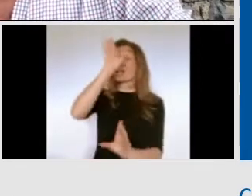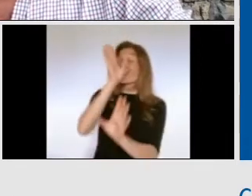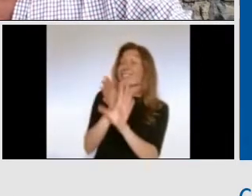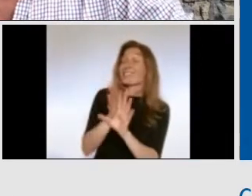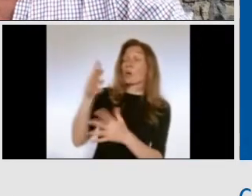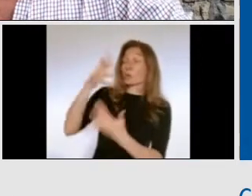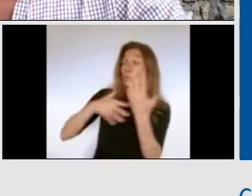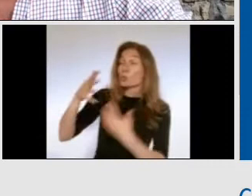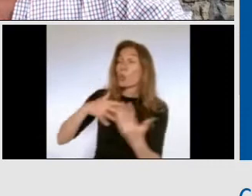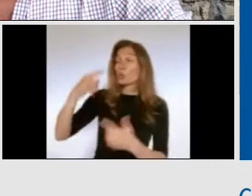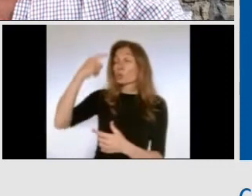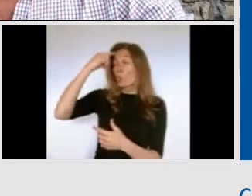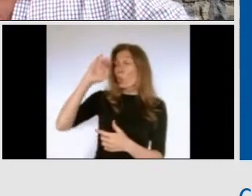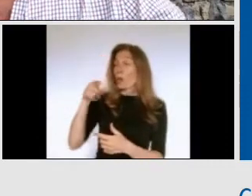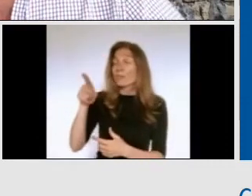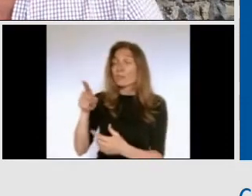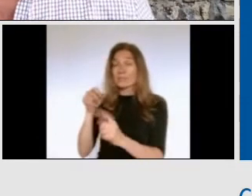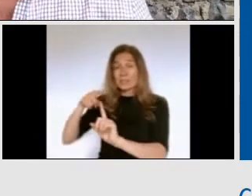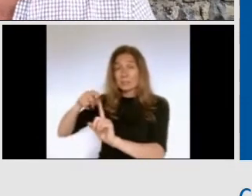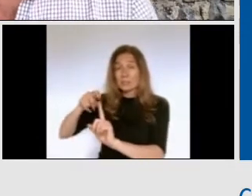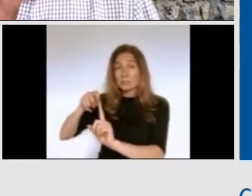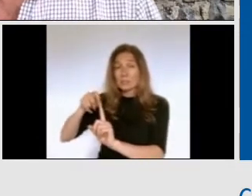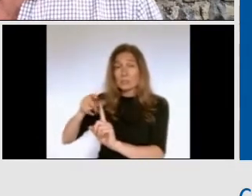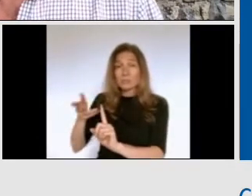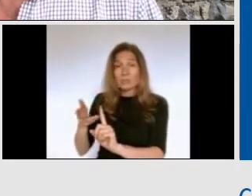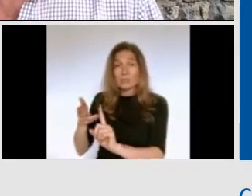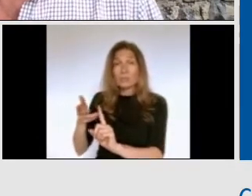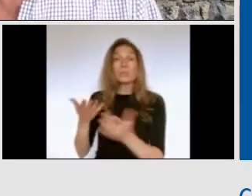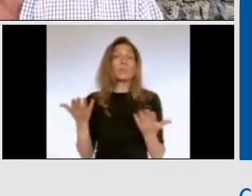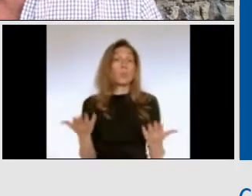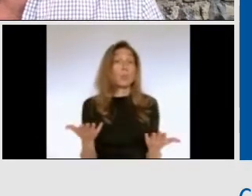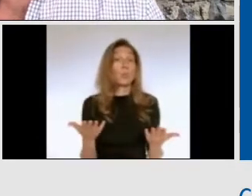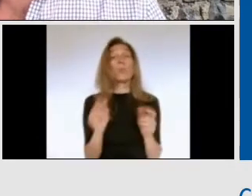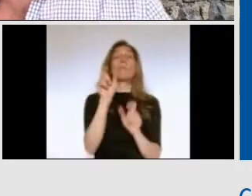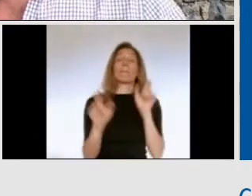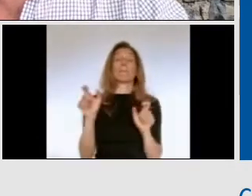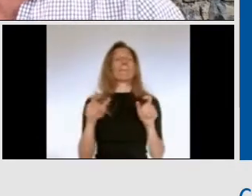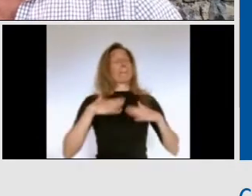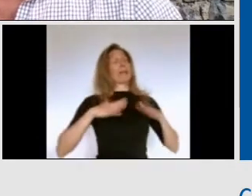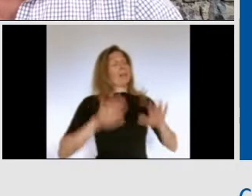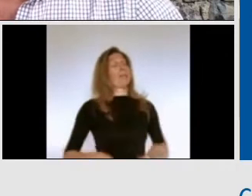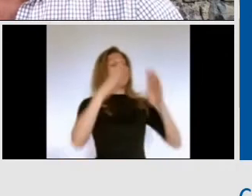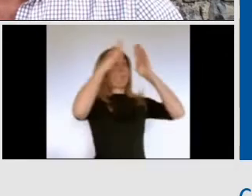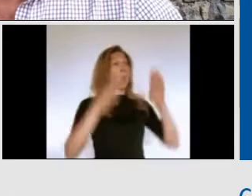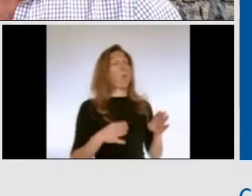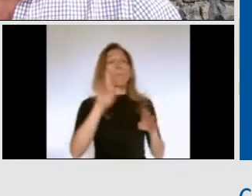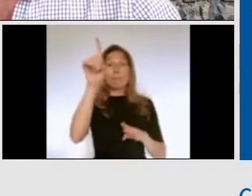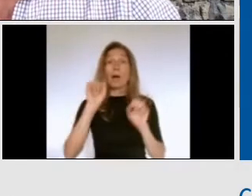They look at psychosocial and cognitive stimulation whilst people are living at